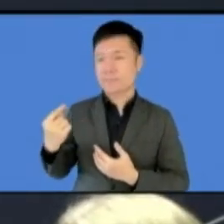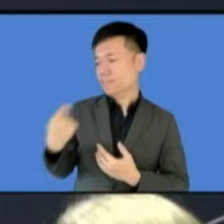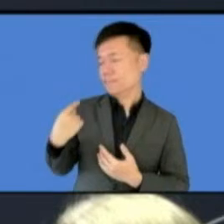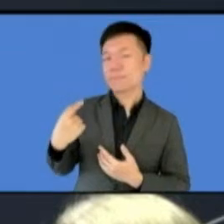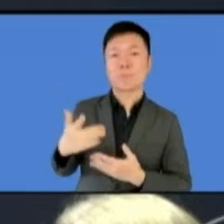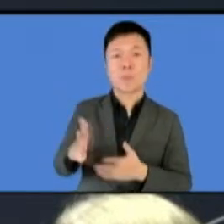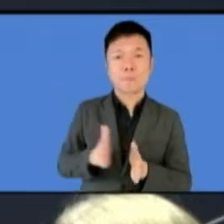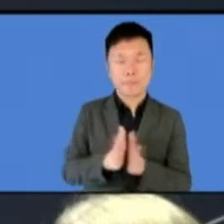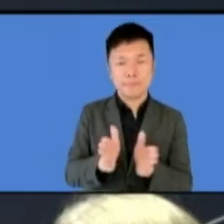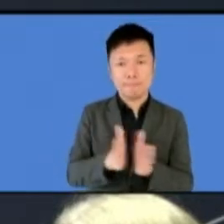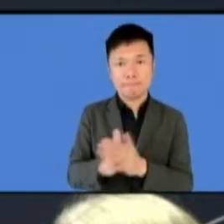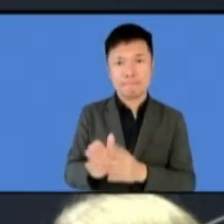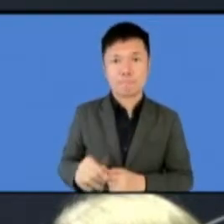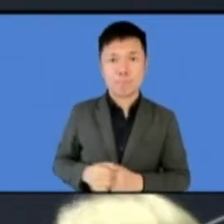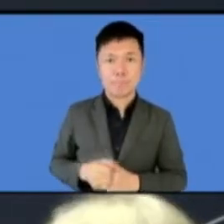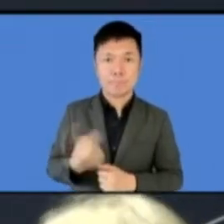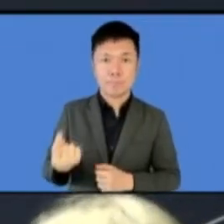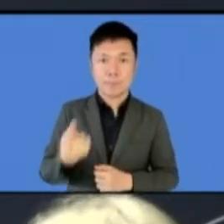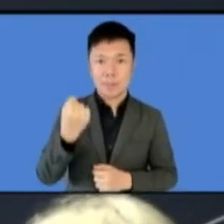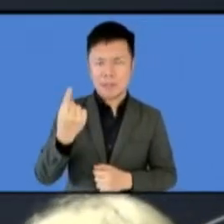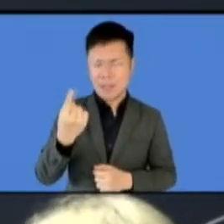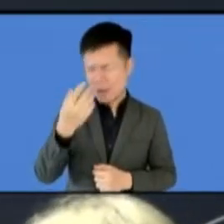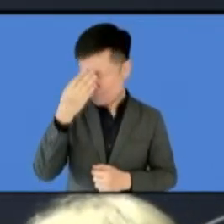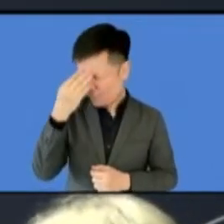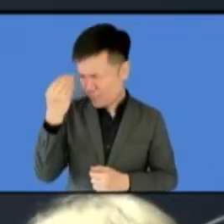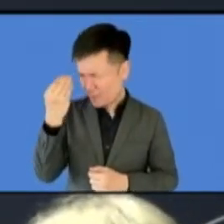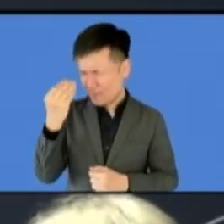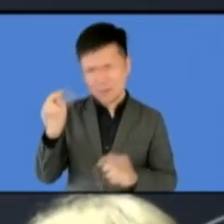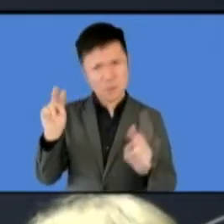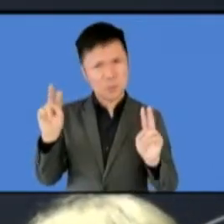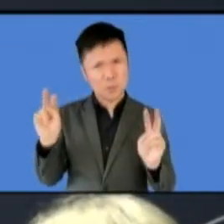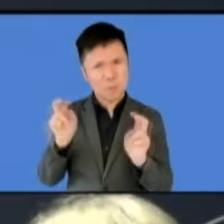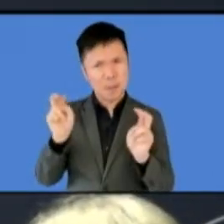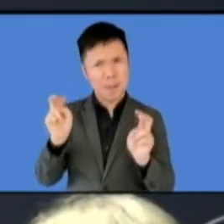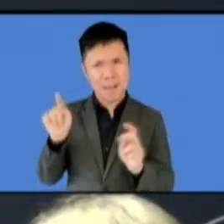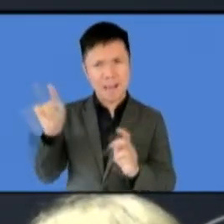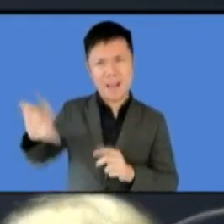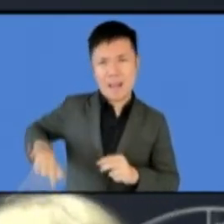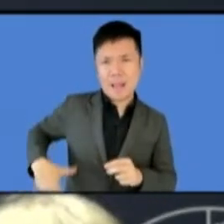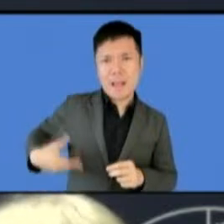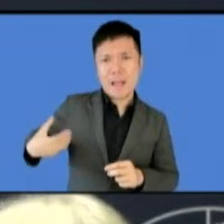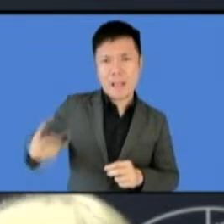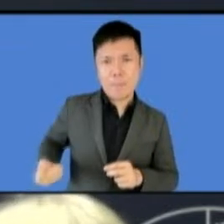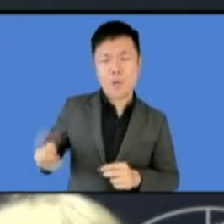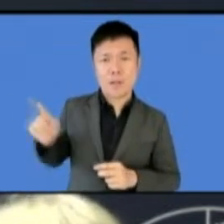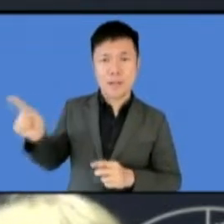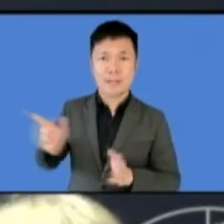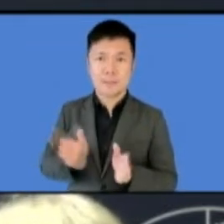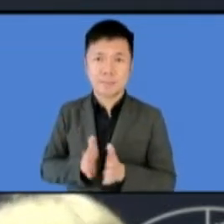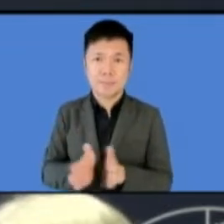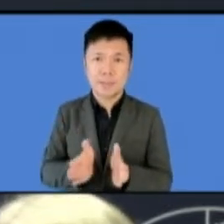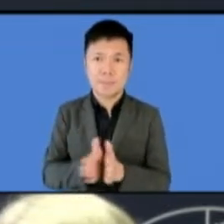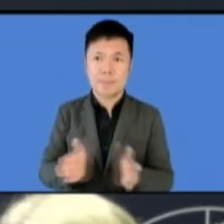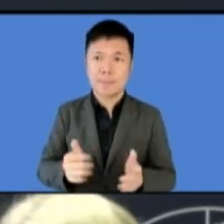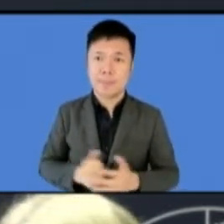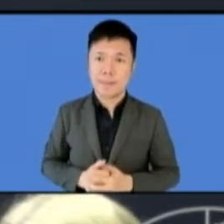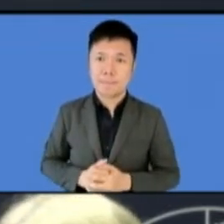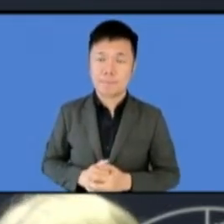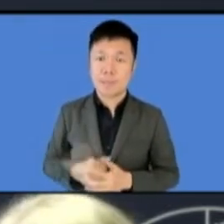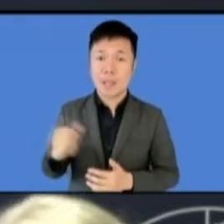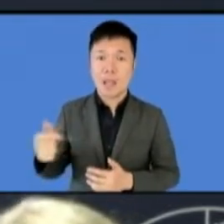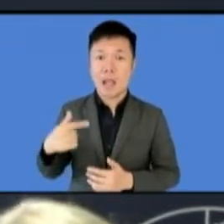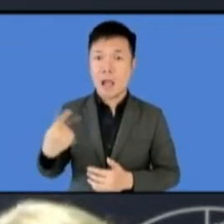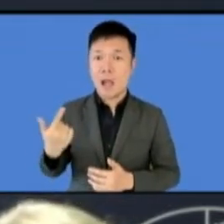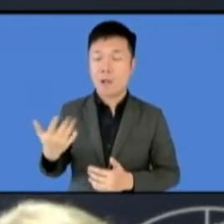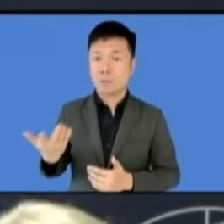discussion, don't quite remember the context of it, but coming from Cambodia, about how Cambodia had become a middle-income country